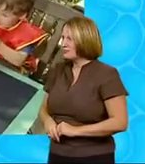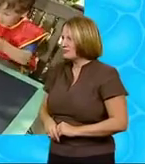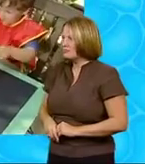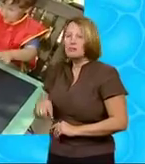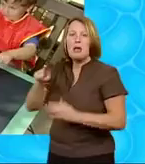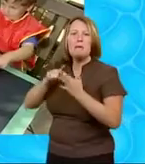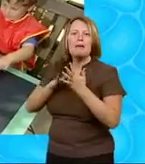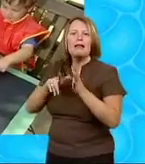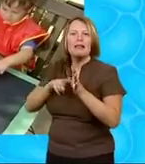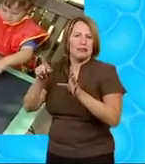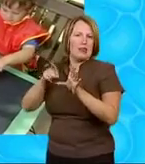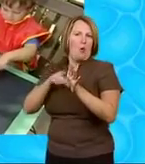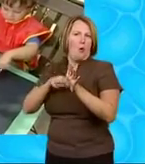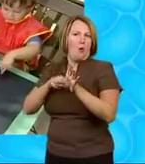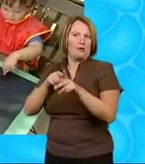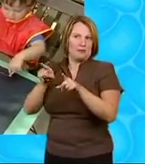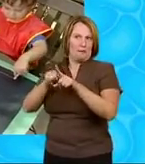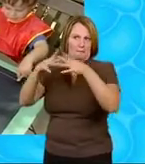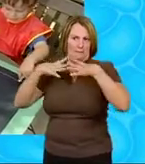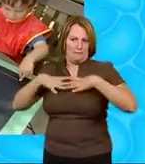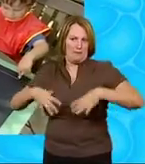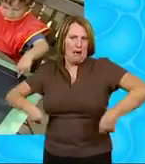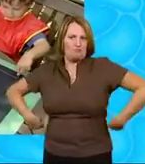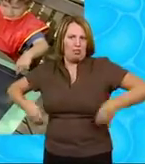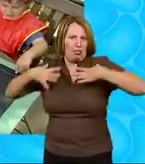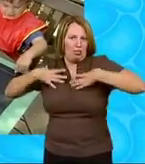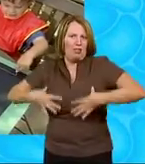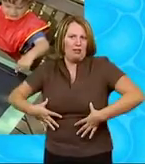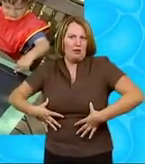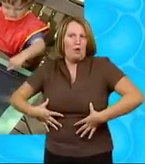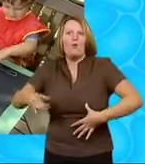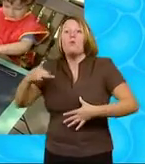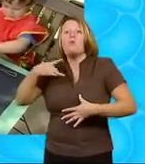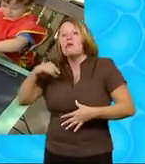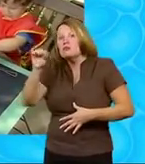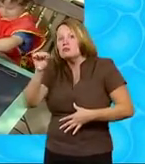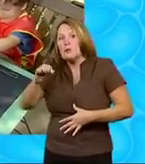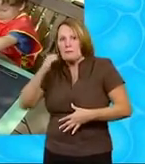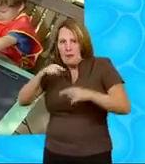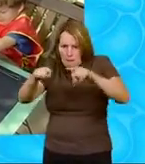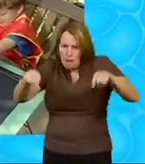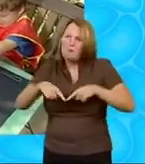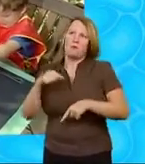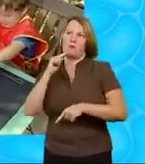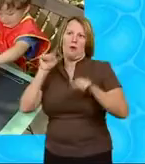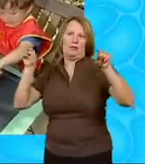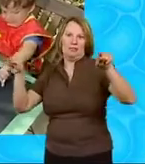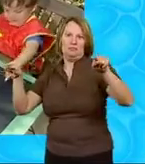Emily's gone for yellow, like her apron, and it's white chalk on black paper for the boys. What are you drawing, Sam?